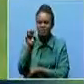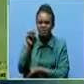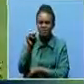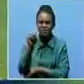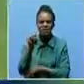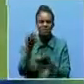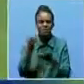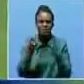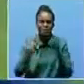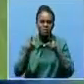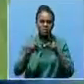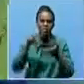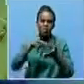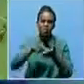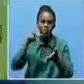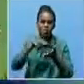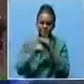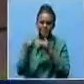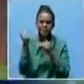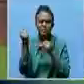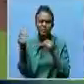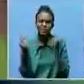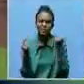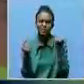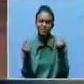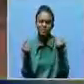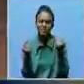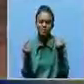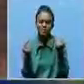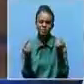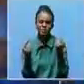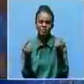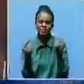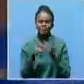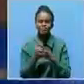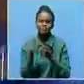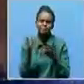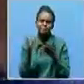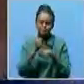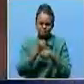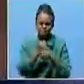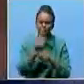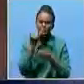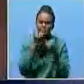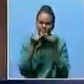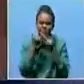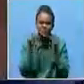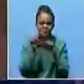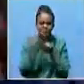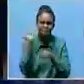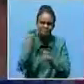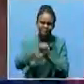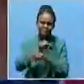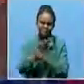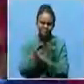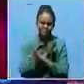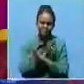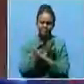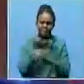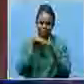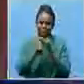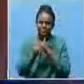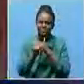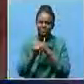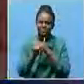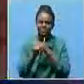sizable crowd into rapture. Well, as Frederick Bikora could not make a mistake and beat Zambia's